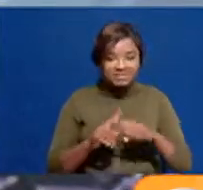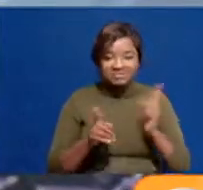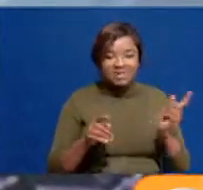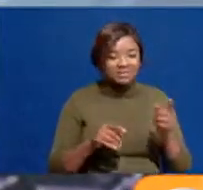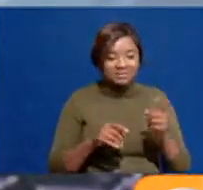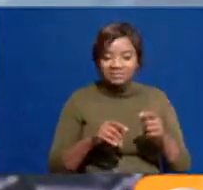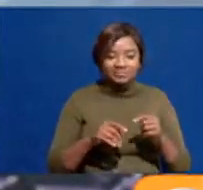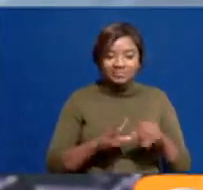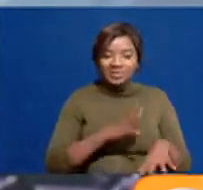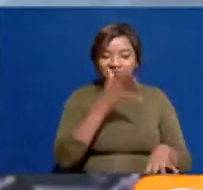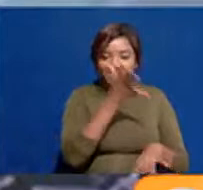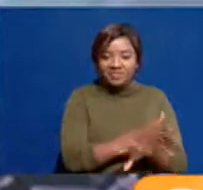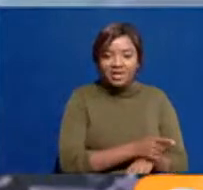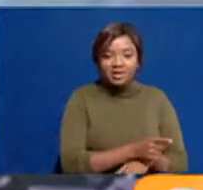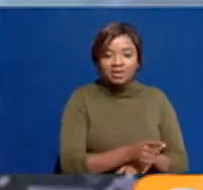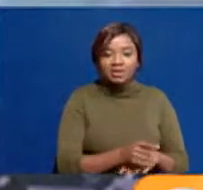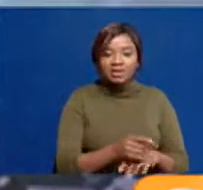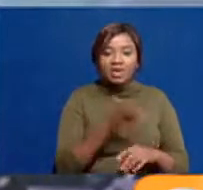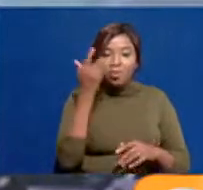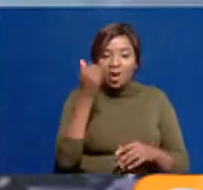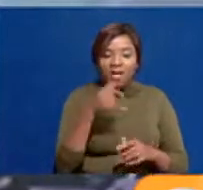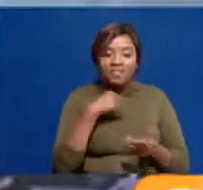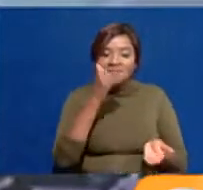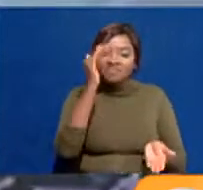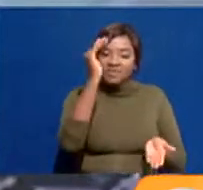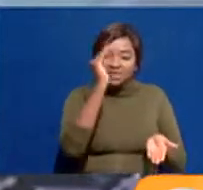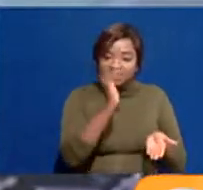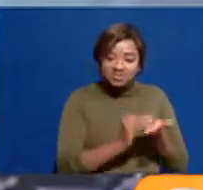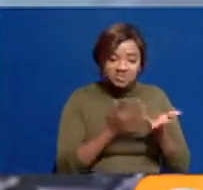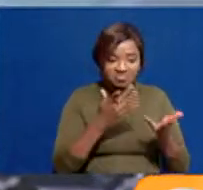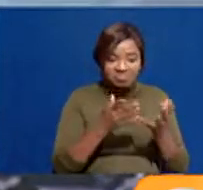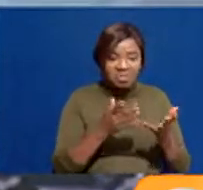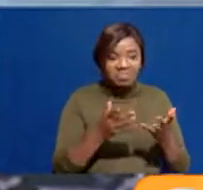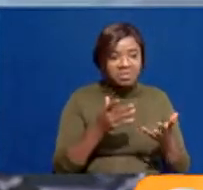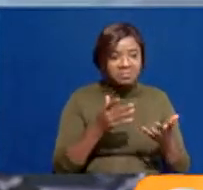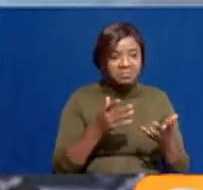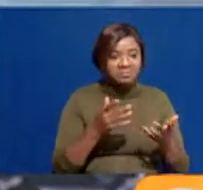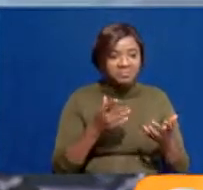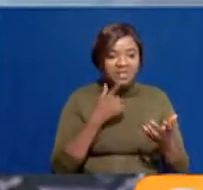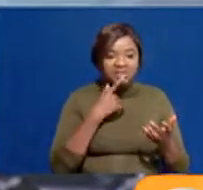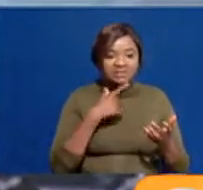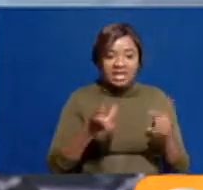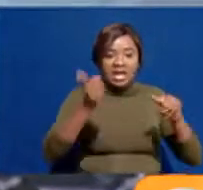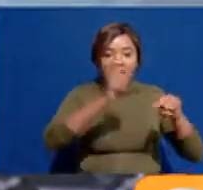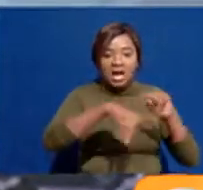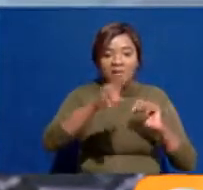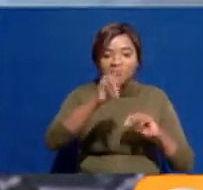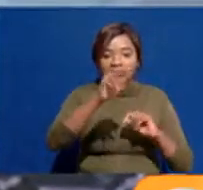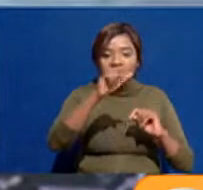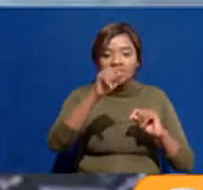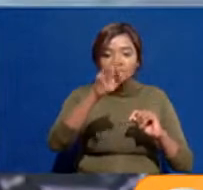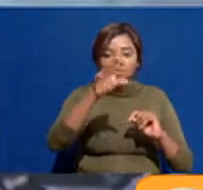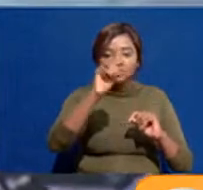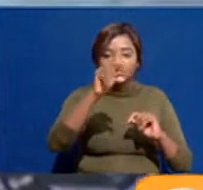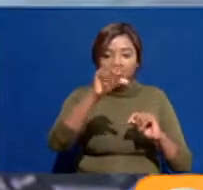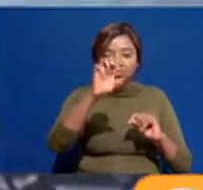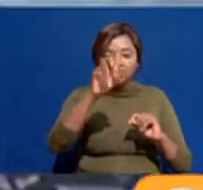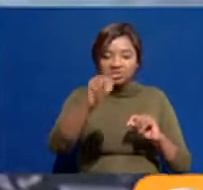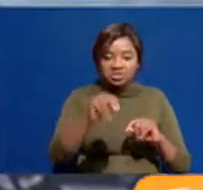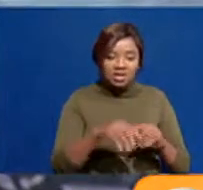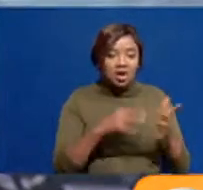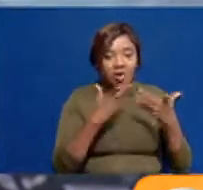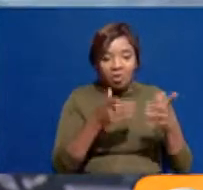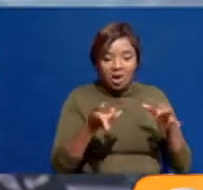have reduced the composition. Instead of, you know, putting the nitrogen or the, you know, the ingredients of